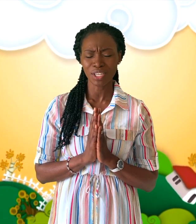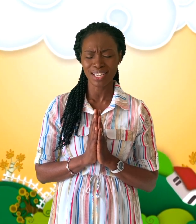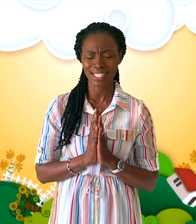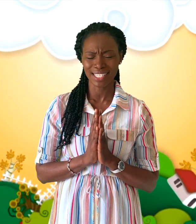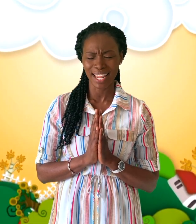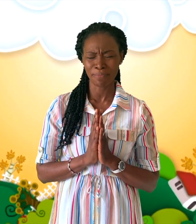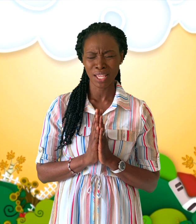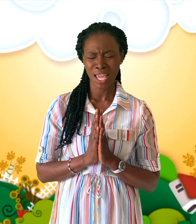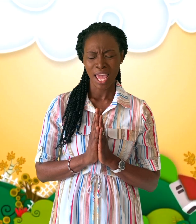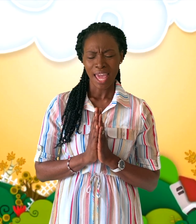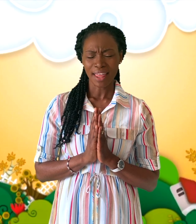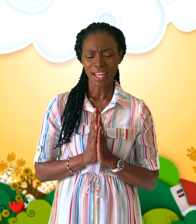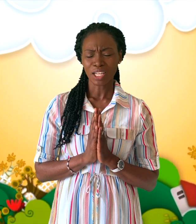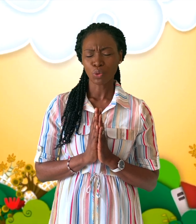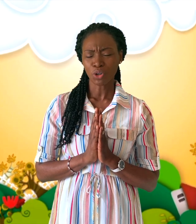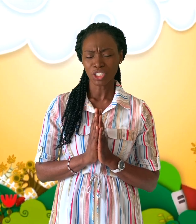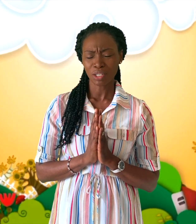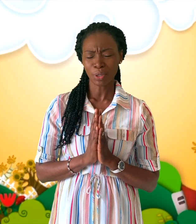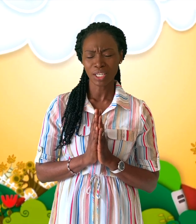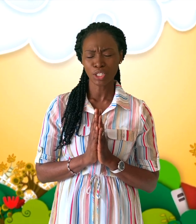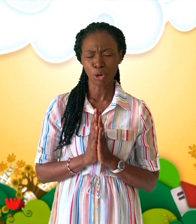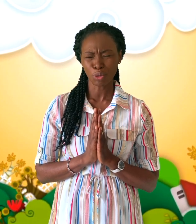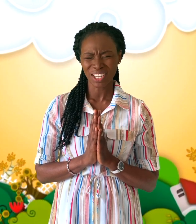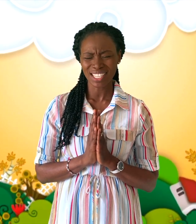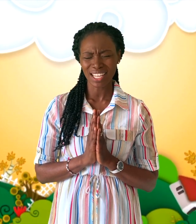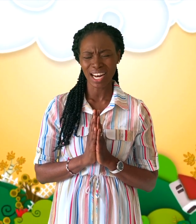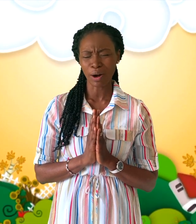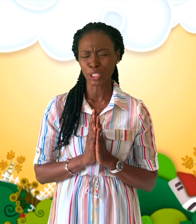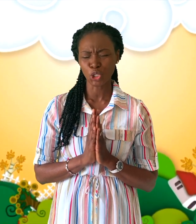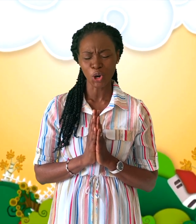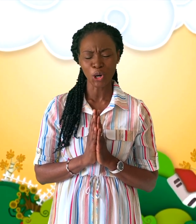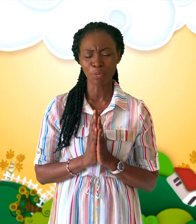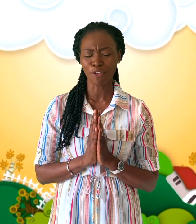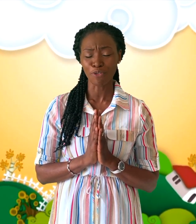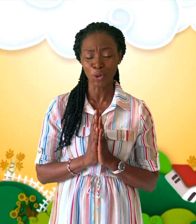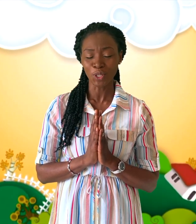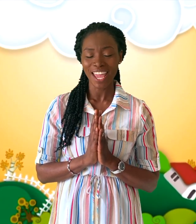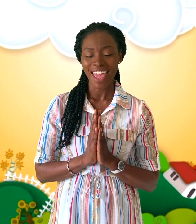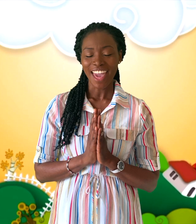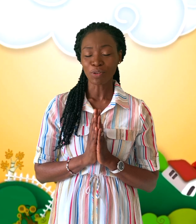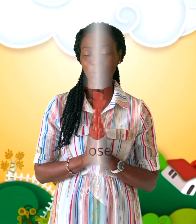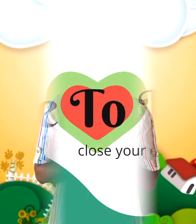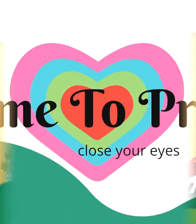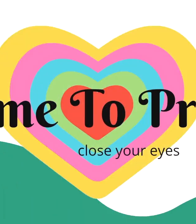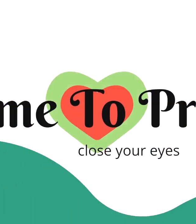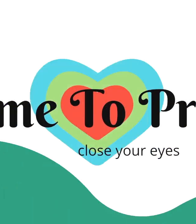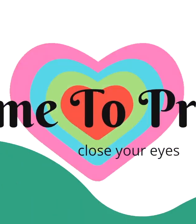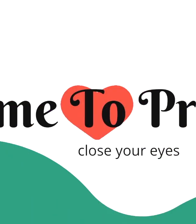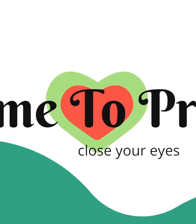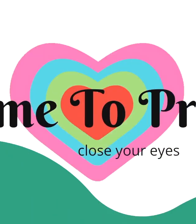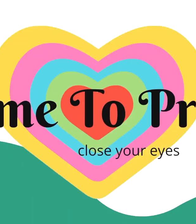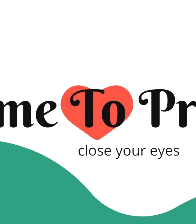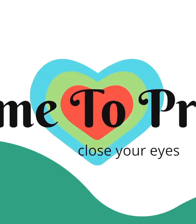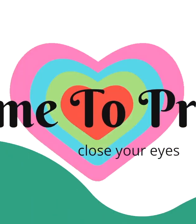that we do here today, and that as we worship in your presence, that our joy will be full and we would have